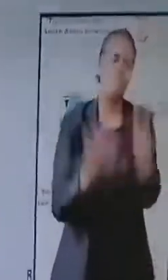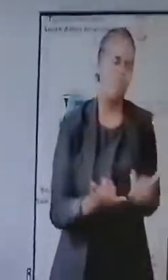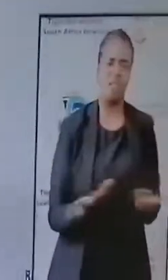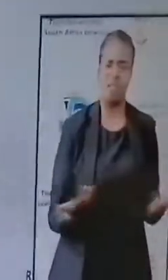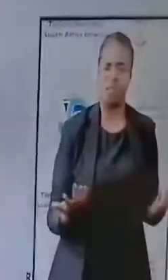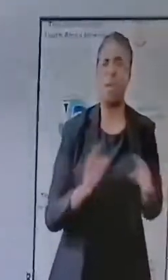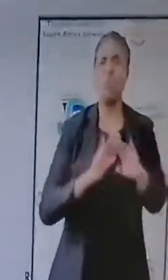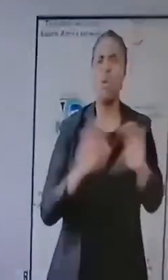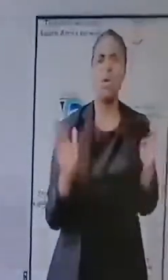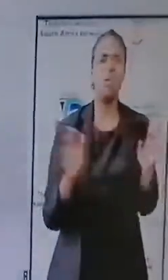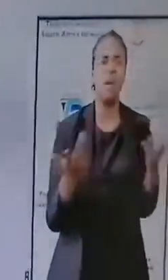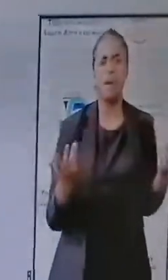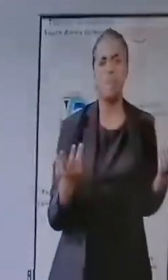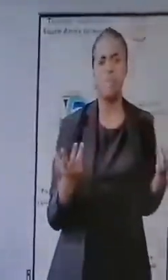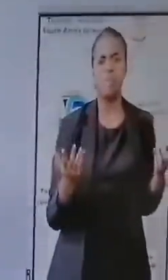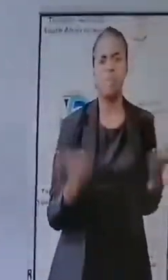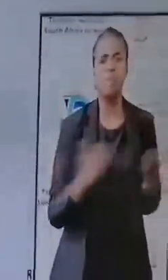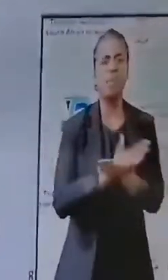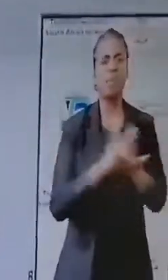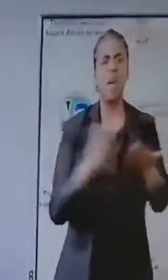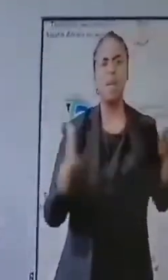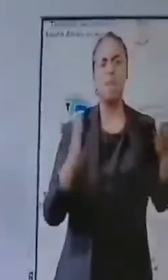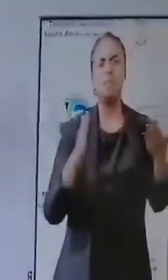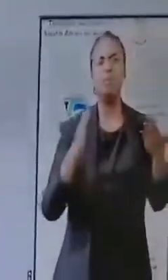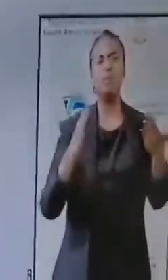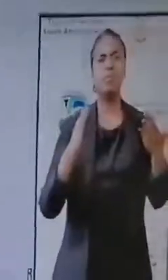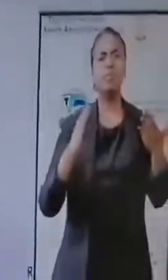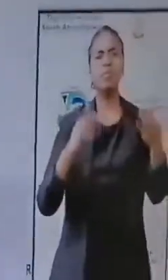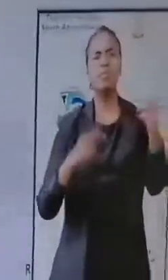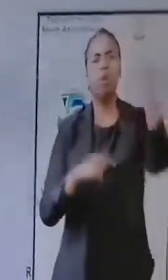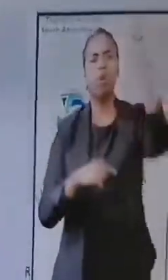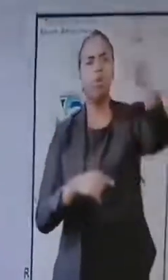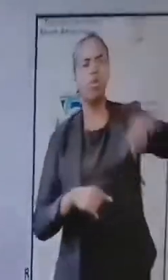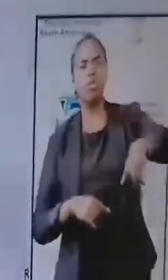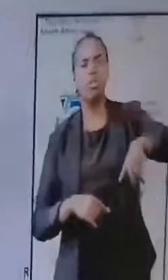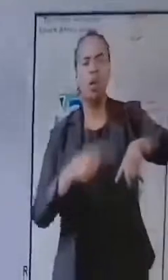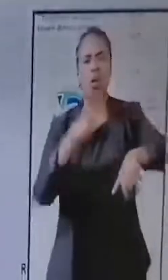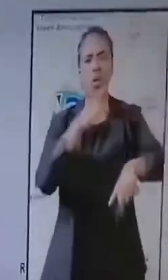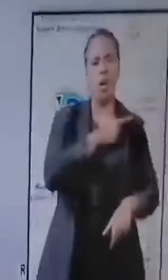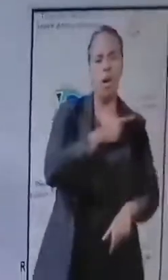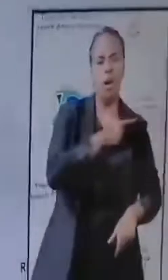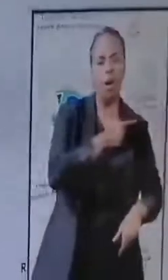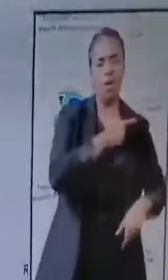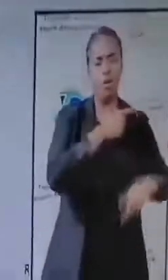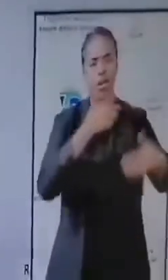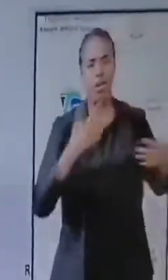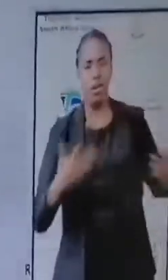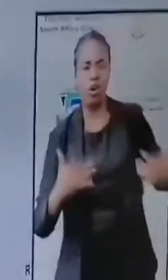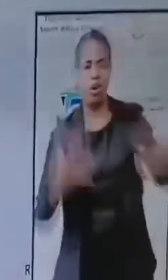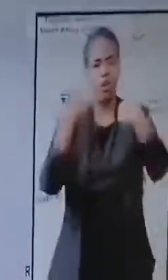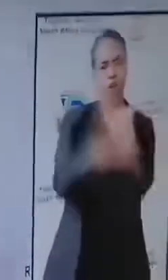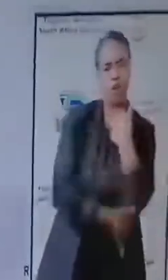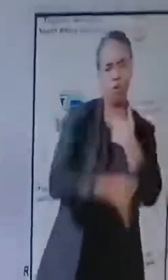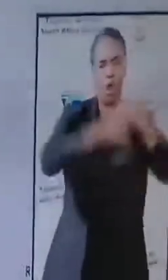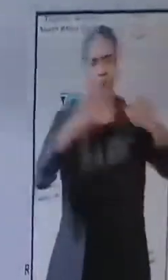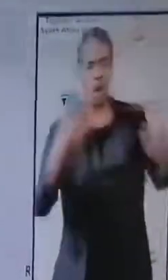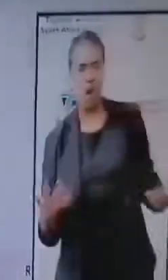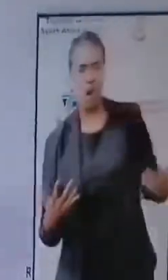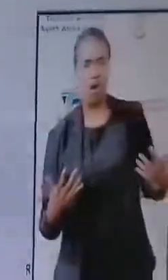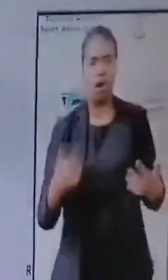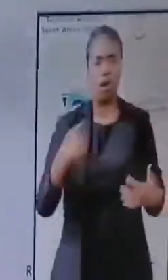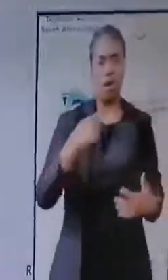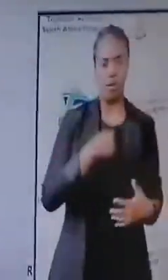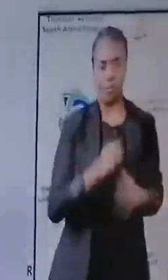not like somebody because of our country he's got